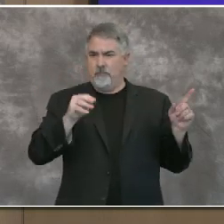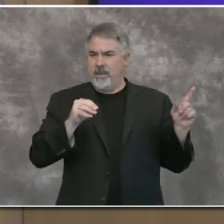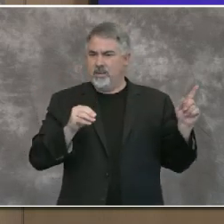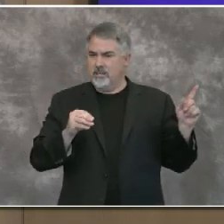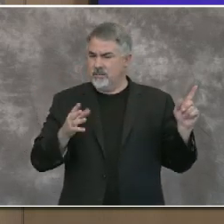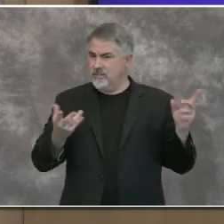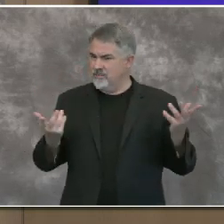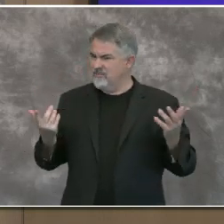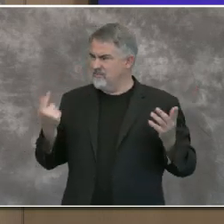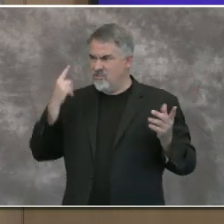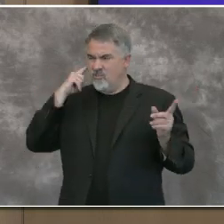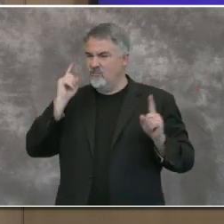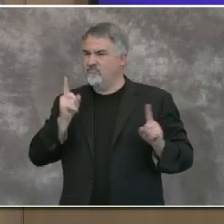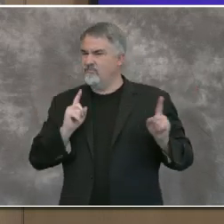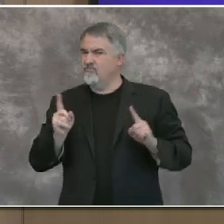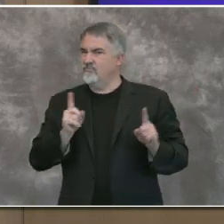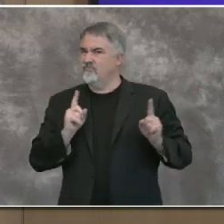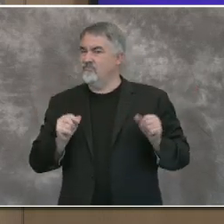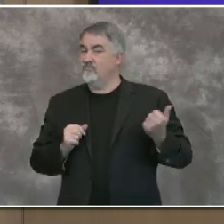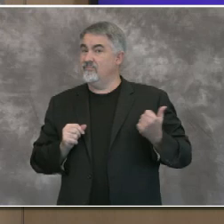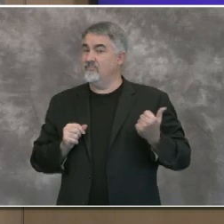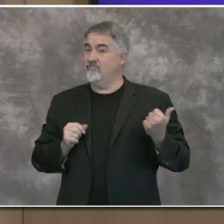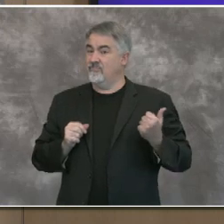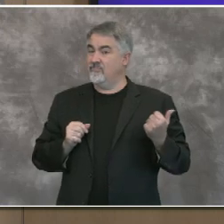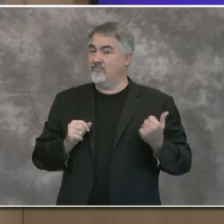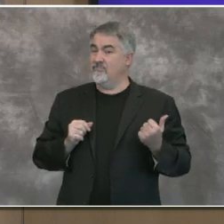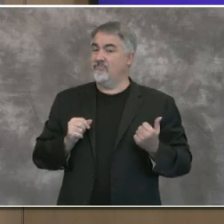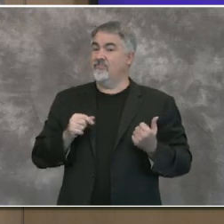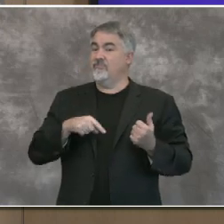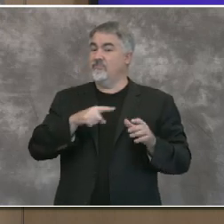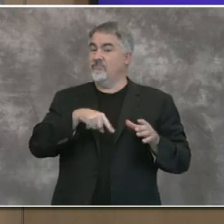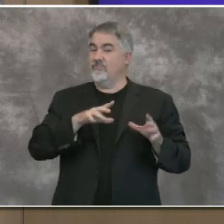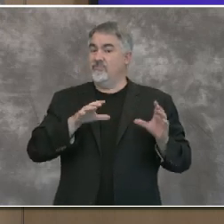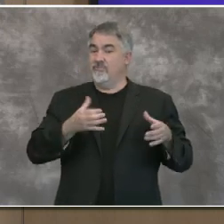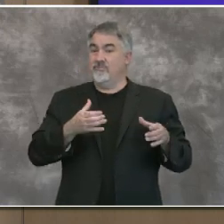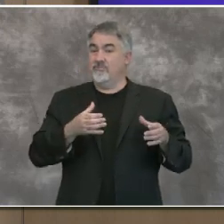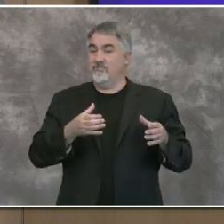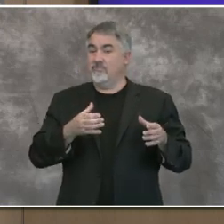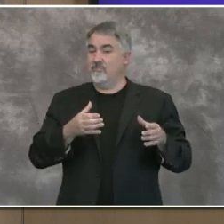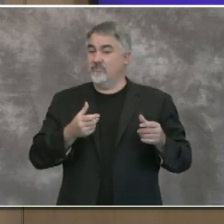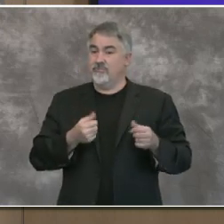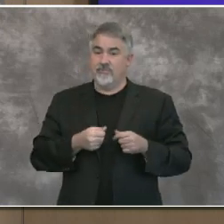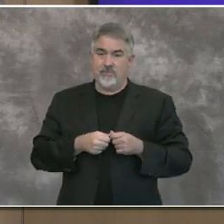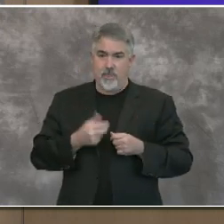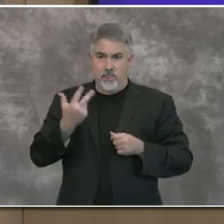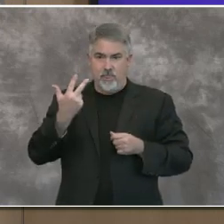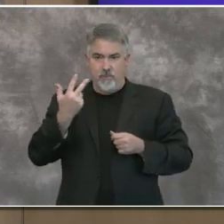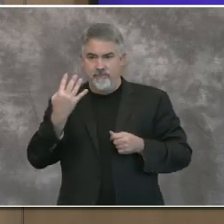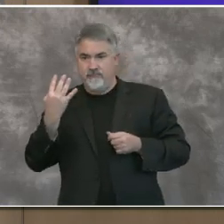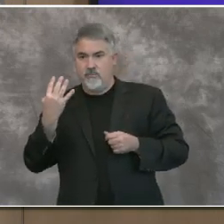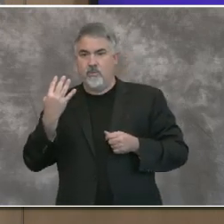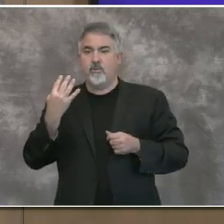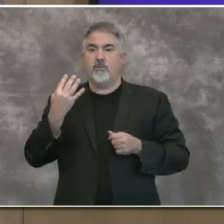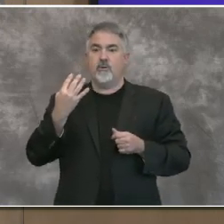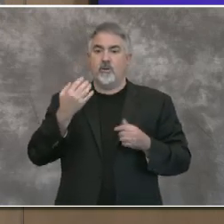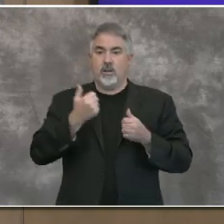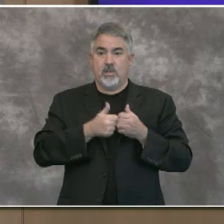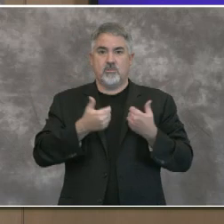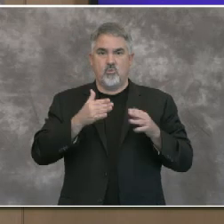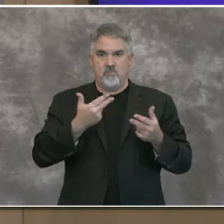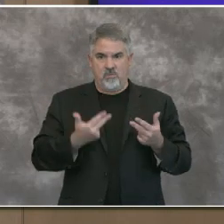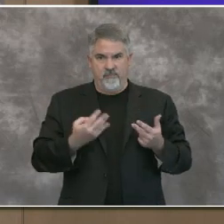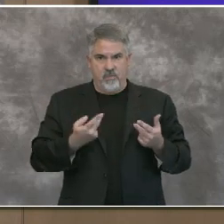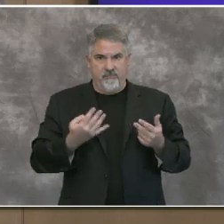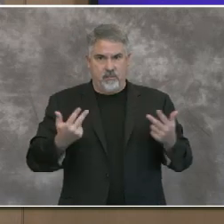it just seems like it's a living environment ripe for cases to spread. She had mentioned there's 3 to 4 people per room, and just